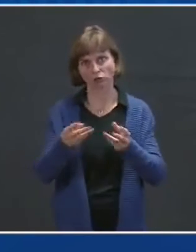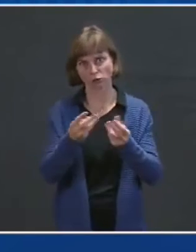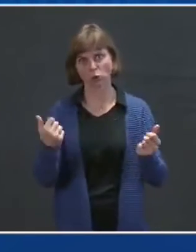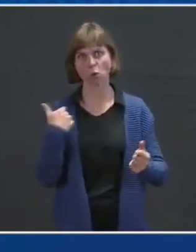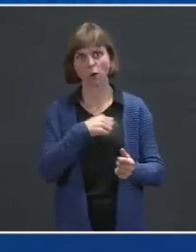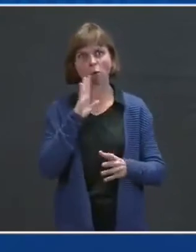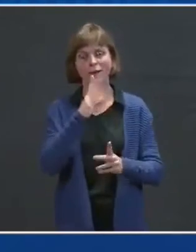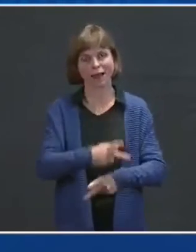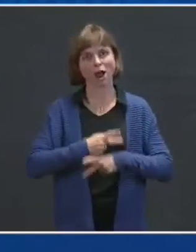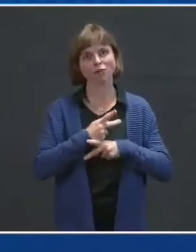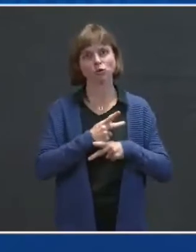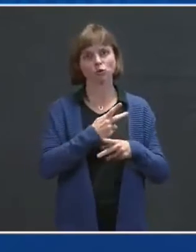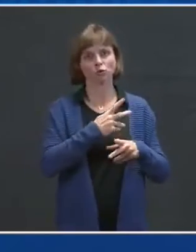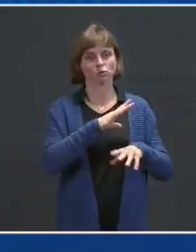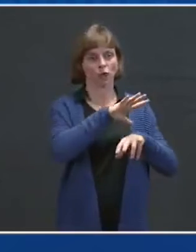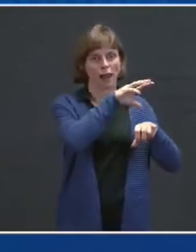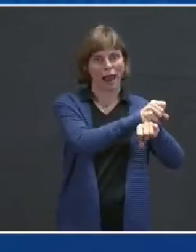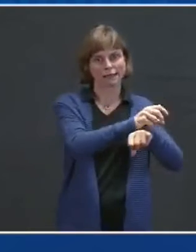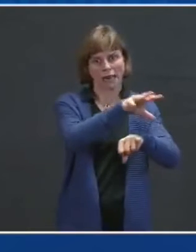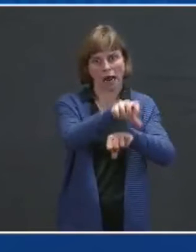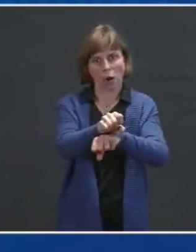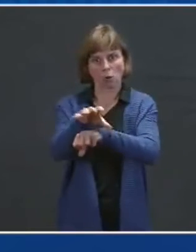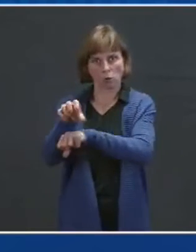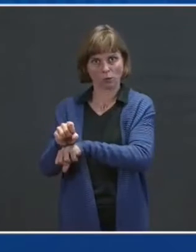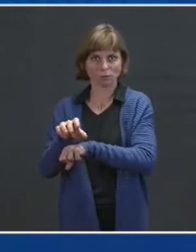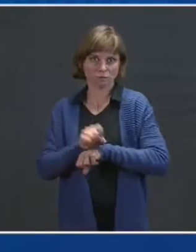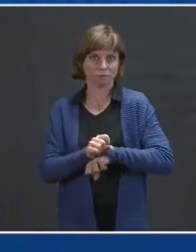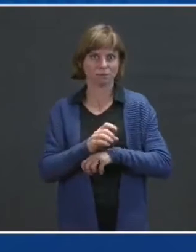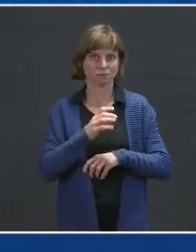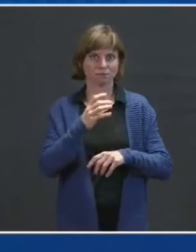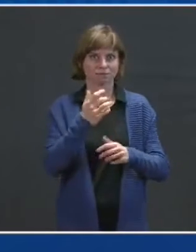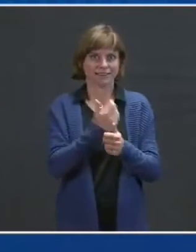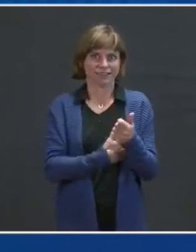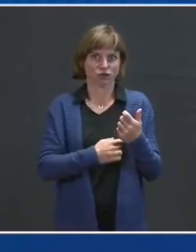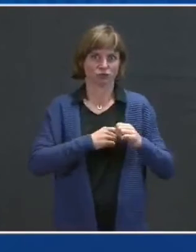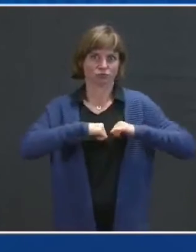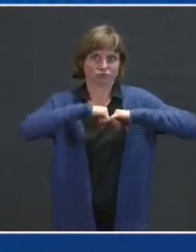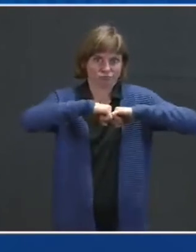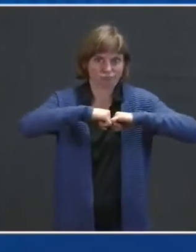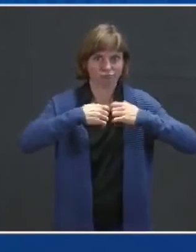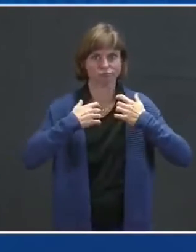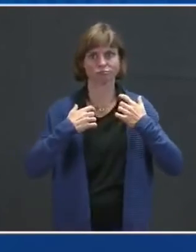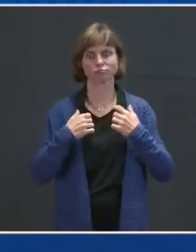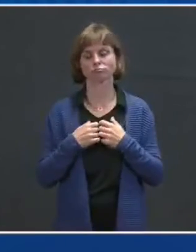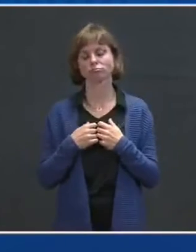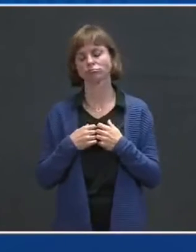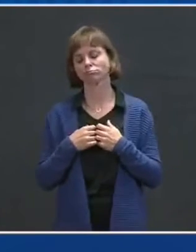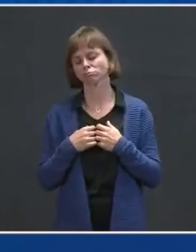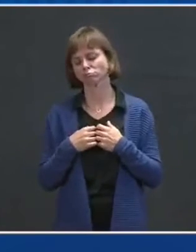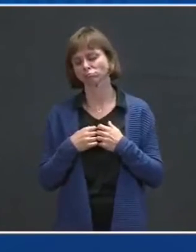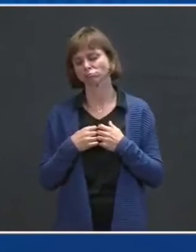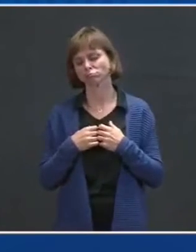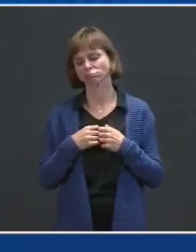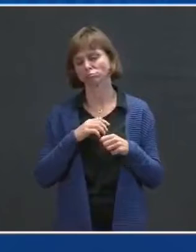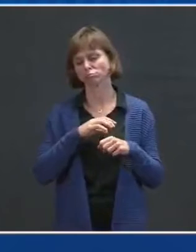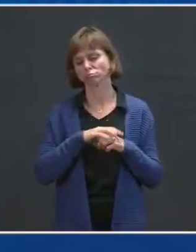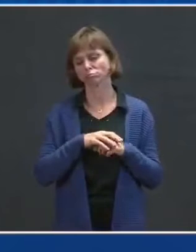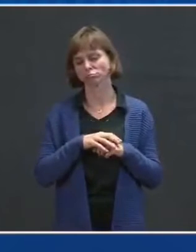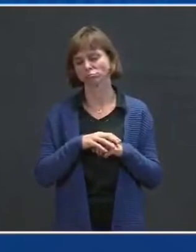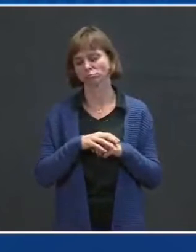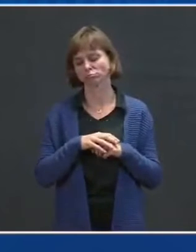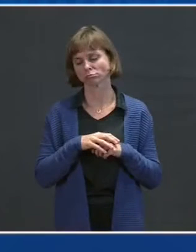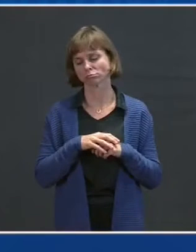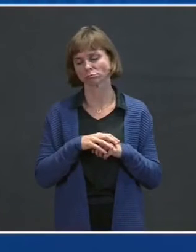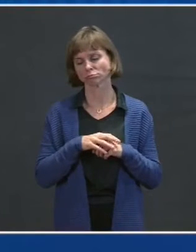layer by layer. But we know it's going to be a lot shorter than that. But, and what have we specifically learned about this attack in terms of